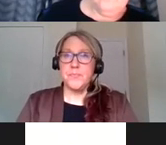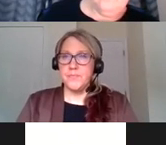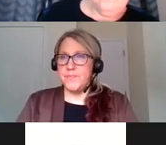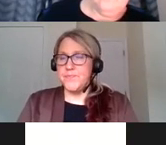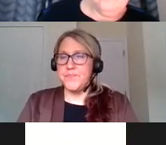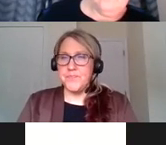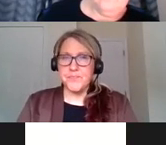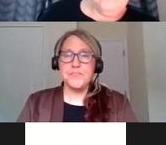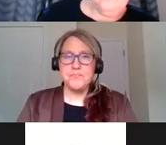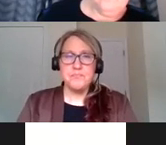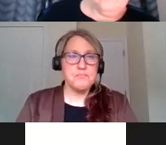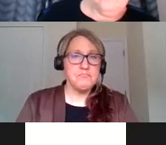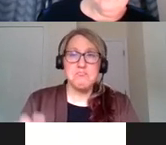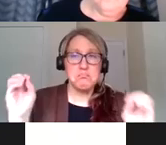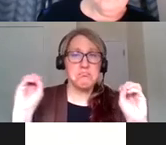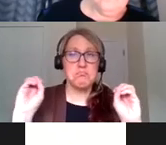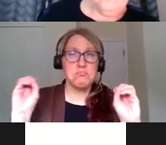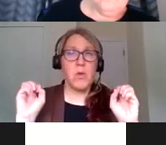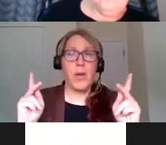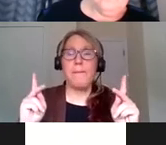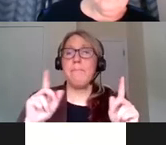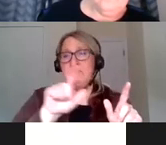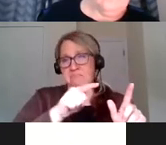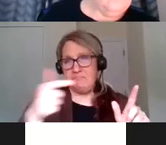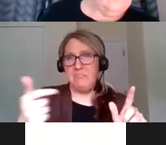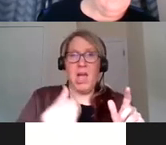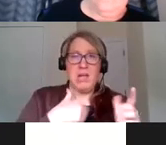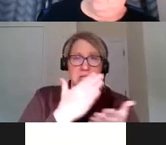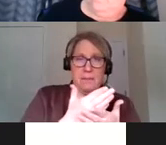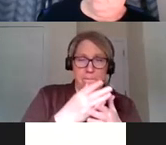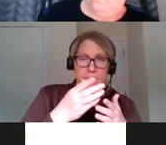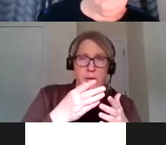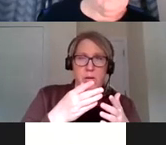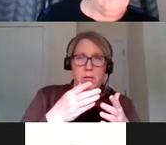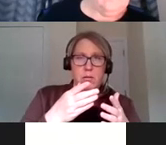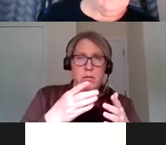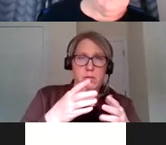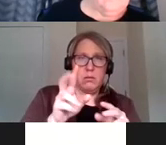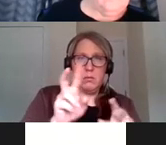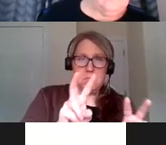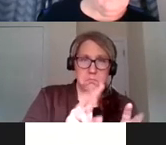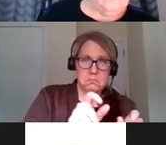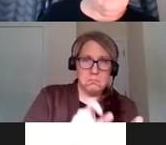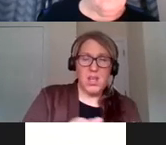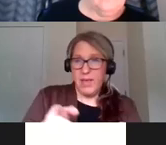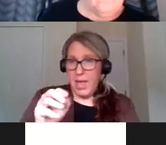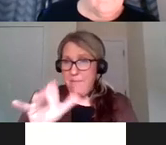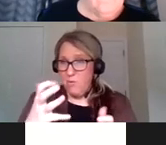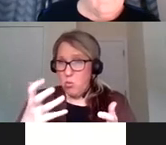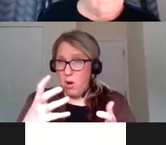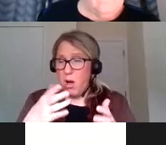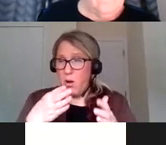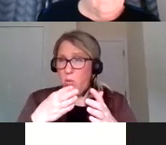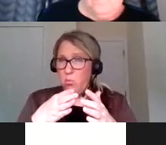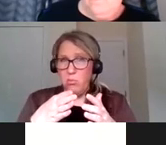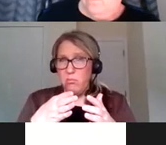All right, so Amy, I will stop controlling if you want to go into the reading, whether you want